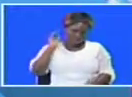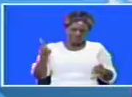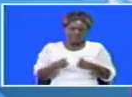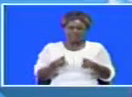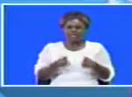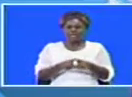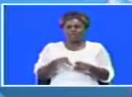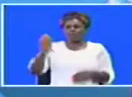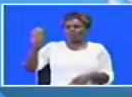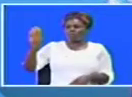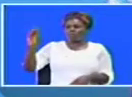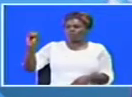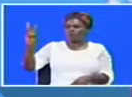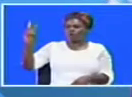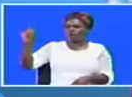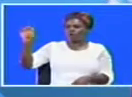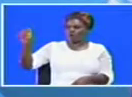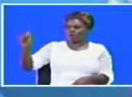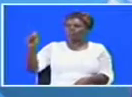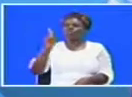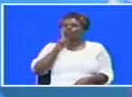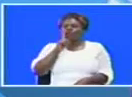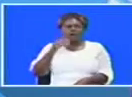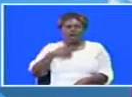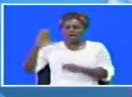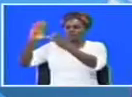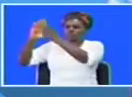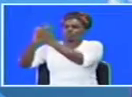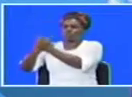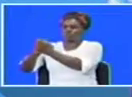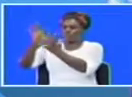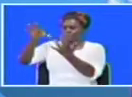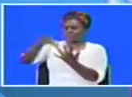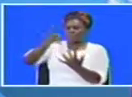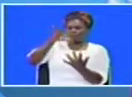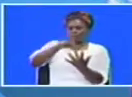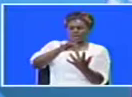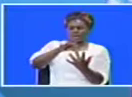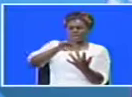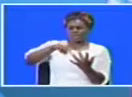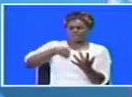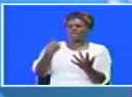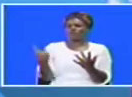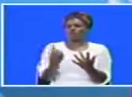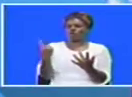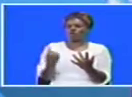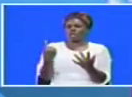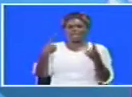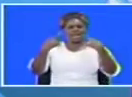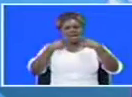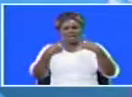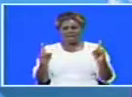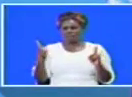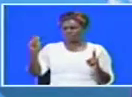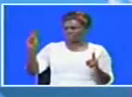Duncan Khaimba in Bomet. So tomorrow, remember, we'll cover for you the Jubilee Party primaries in a way only we can here at